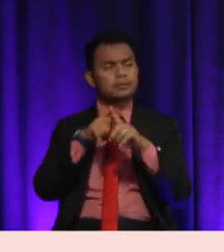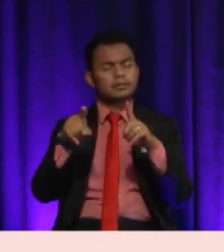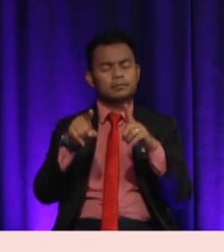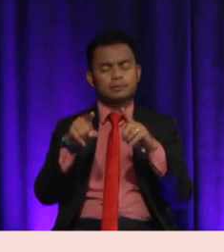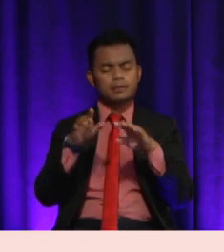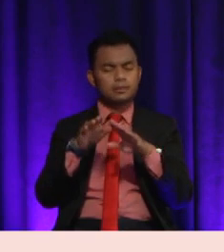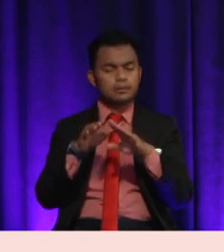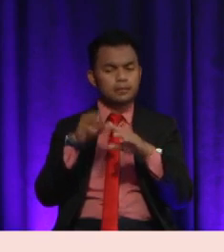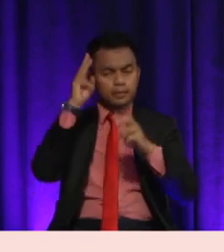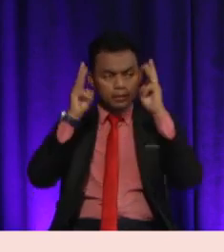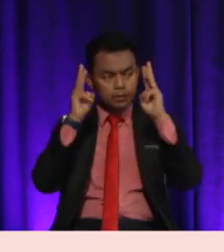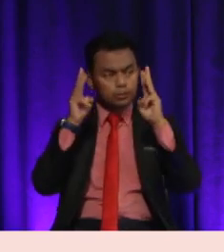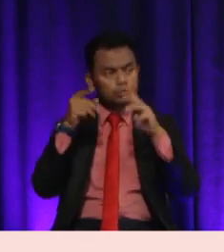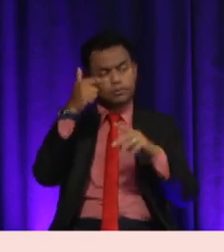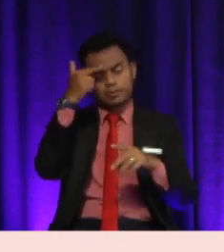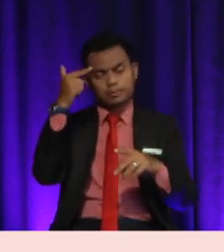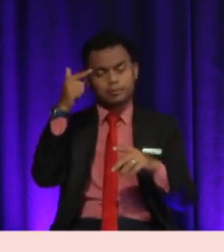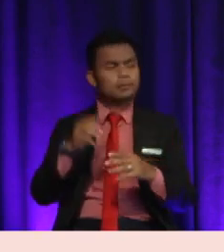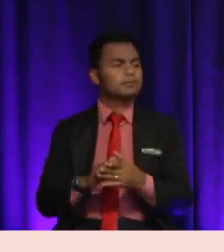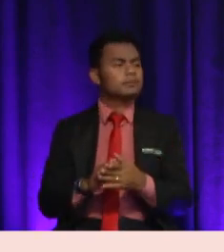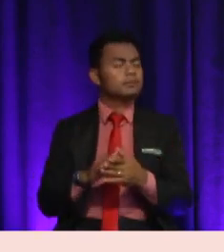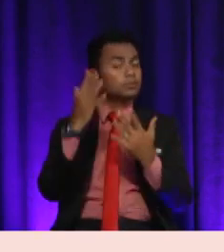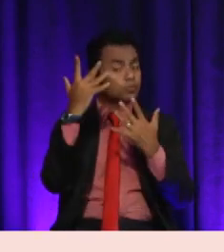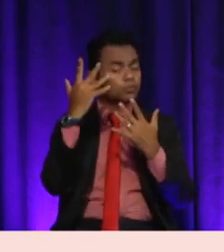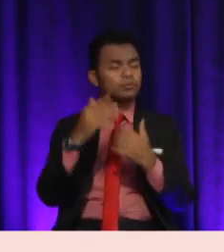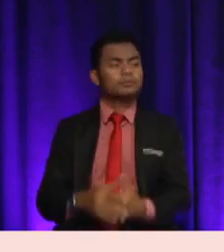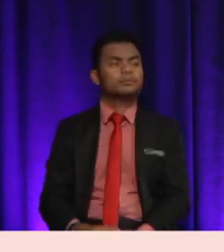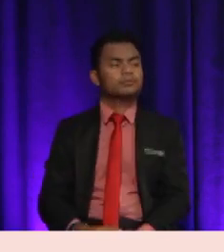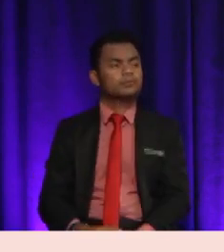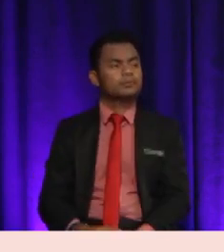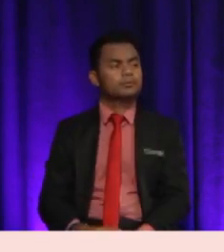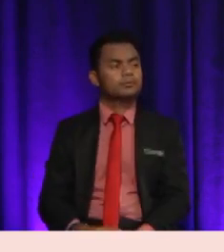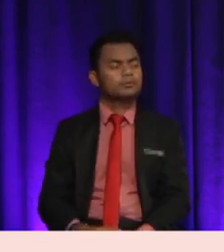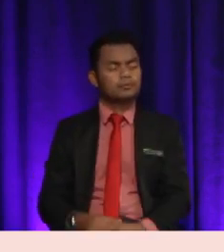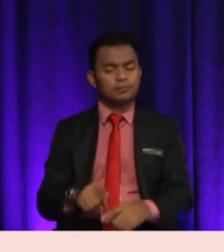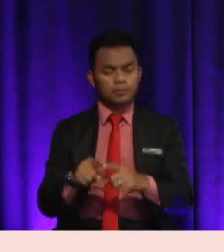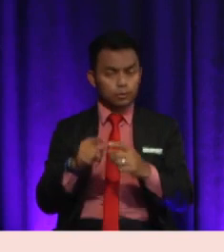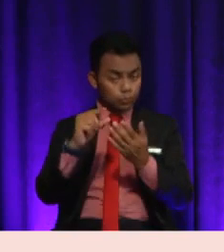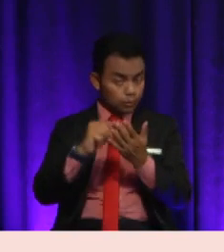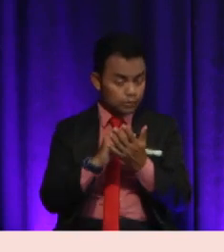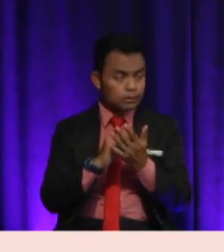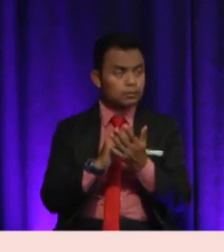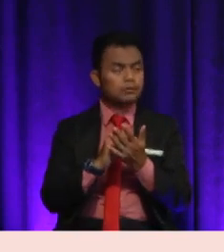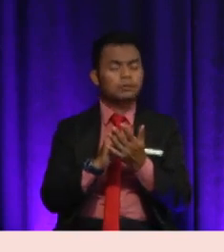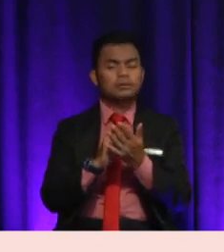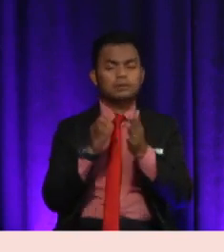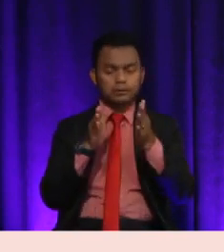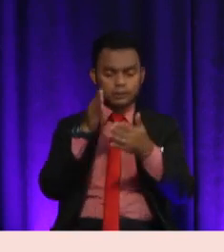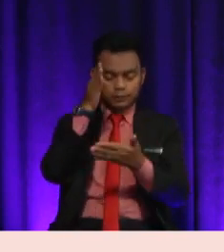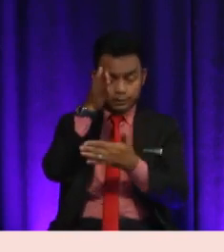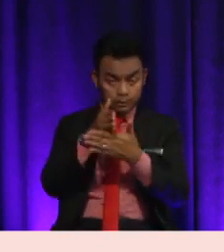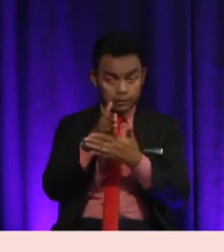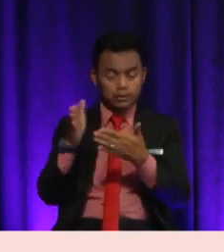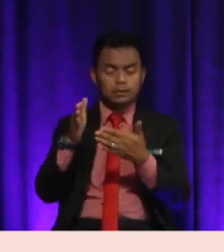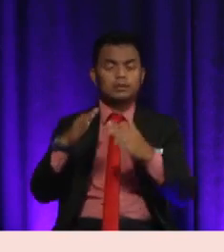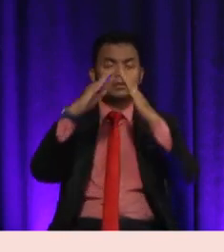confuse any evil spirits that were waiting for her. She also used to visit the blue room at the center of the house every night